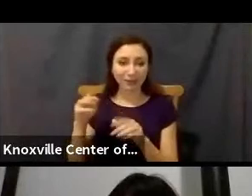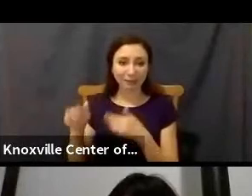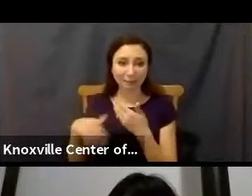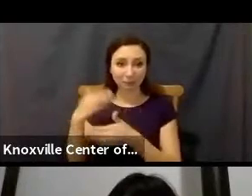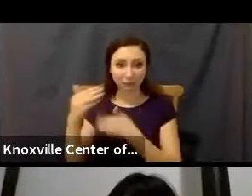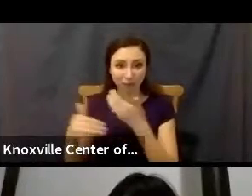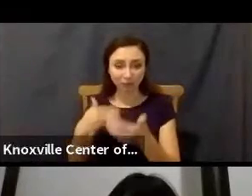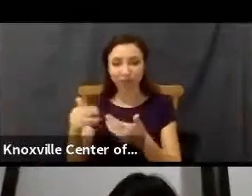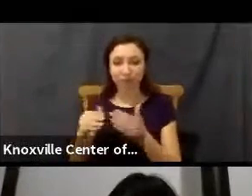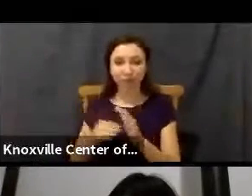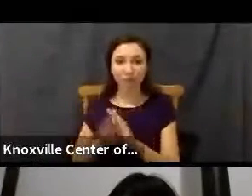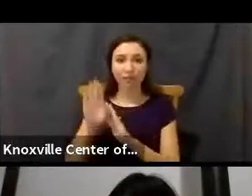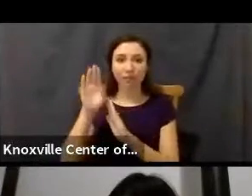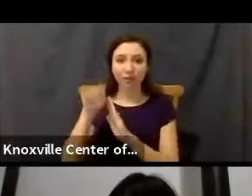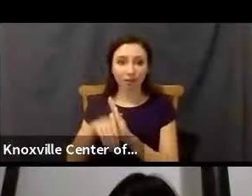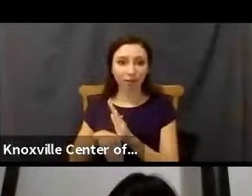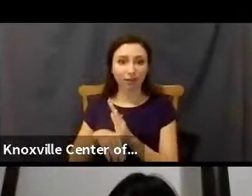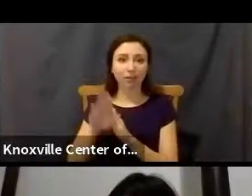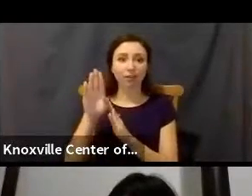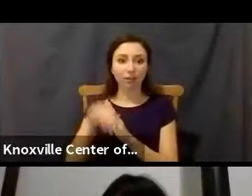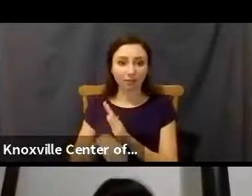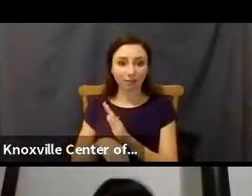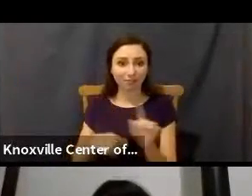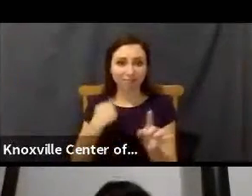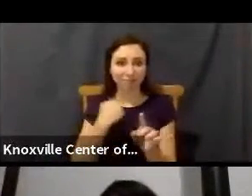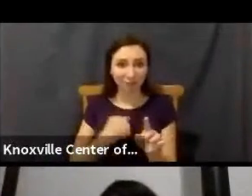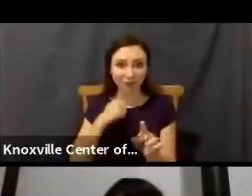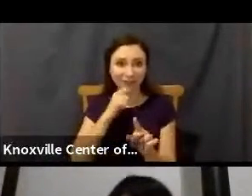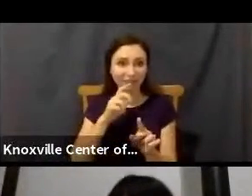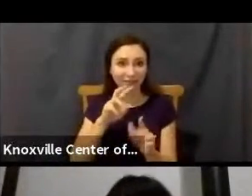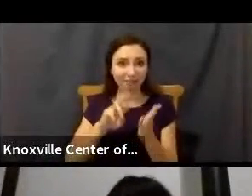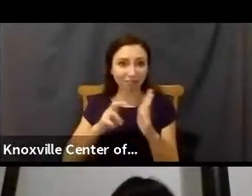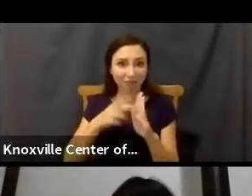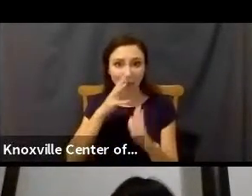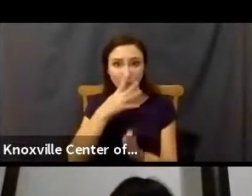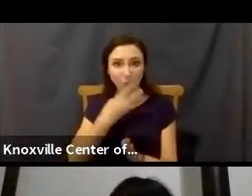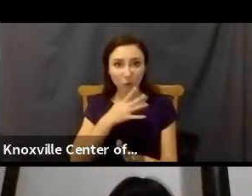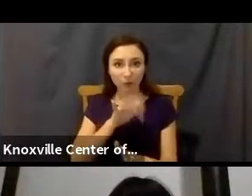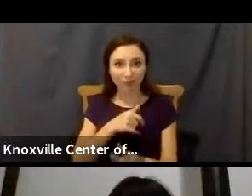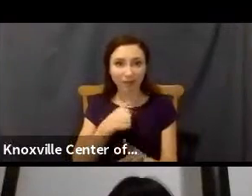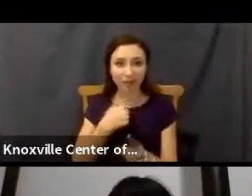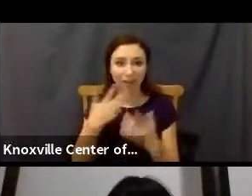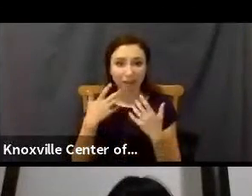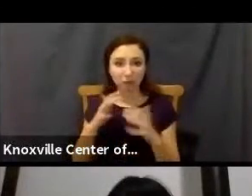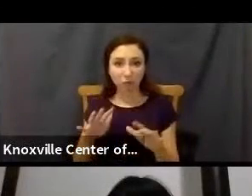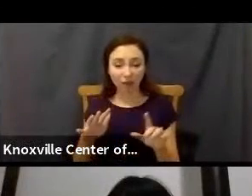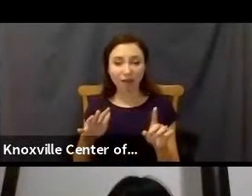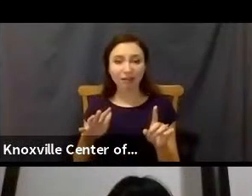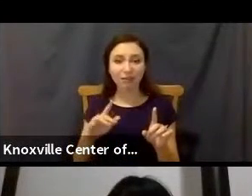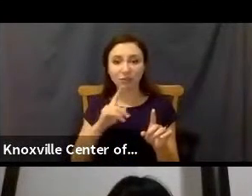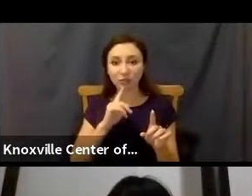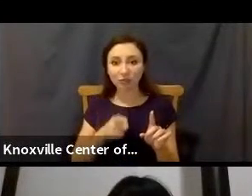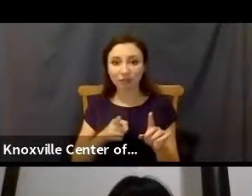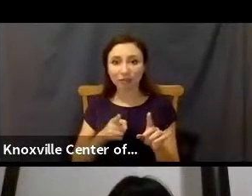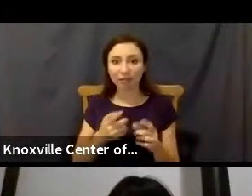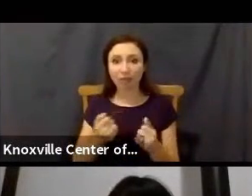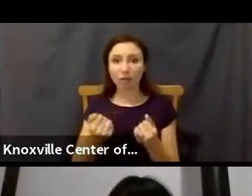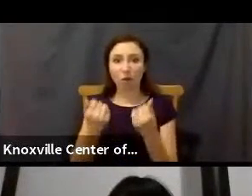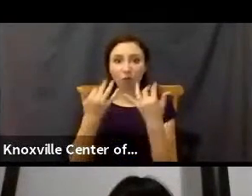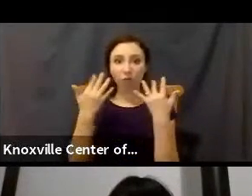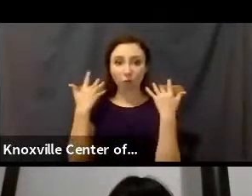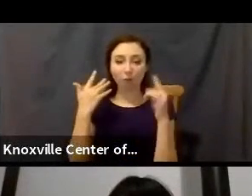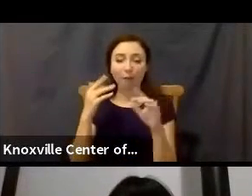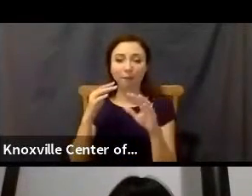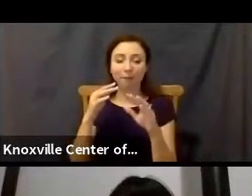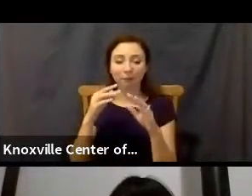the escalation and de-escalation, and didn't want it to really overwhelm the discussion